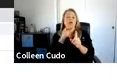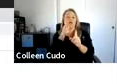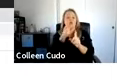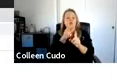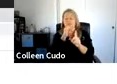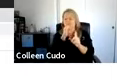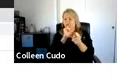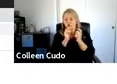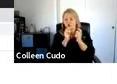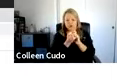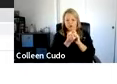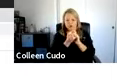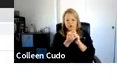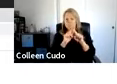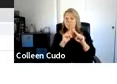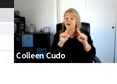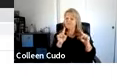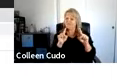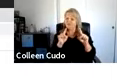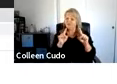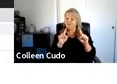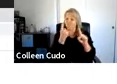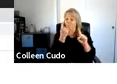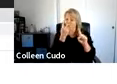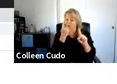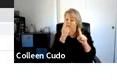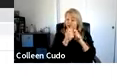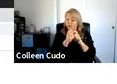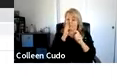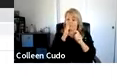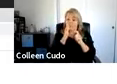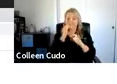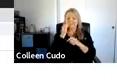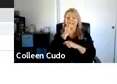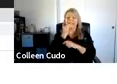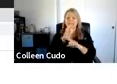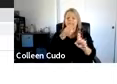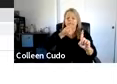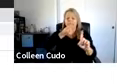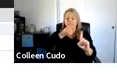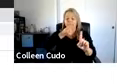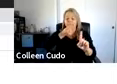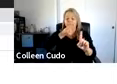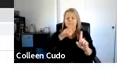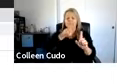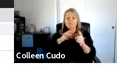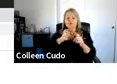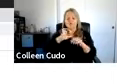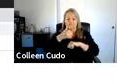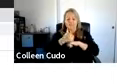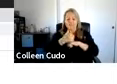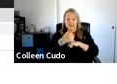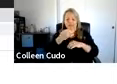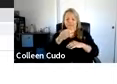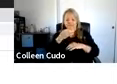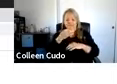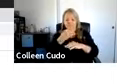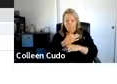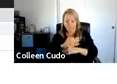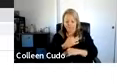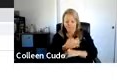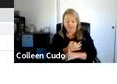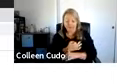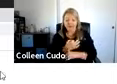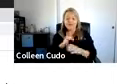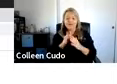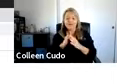not change with the exception of the daily aim, which is based upon a formula and will be updated each week. And